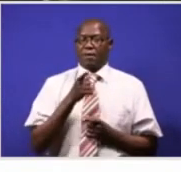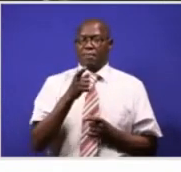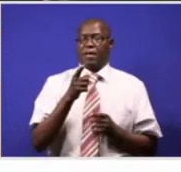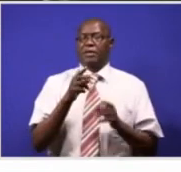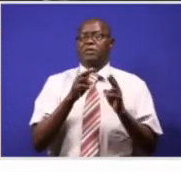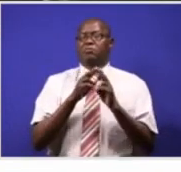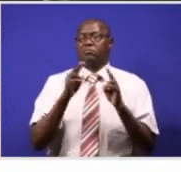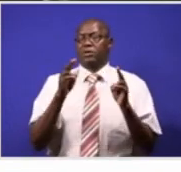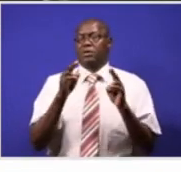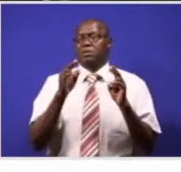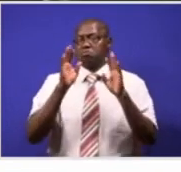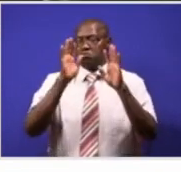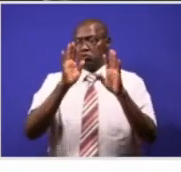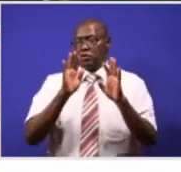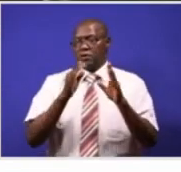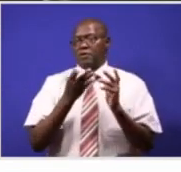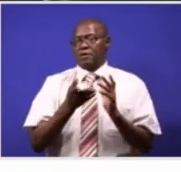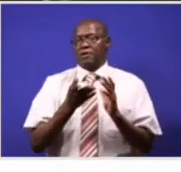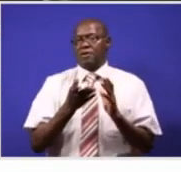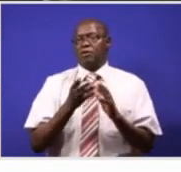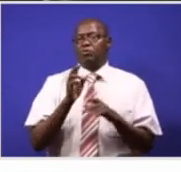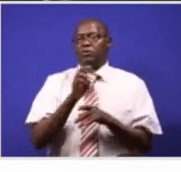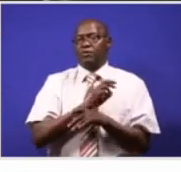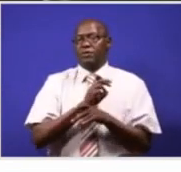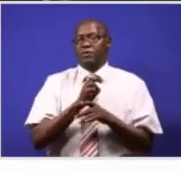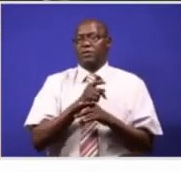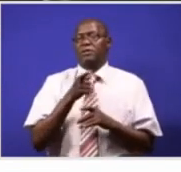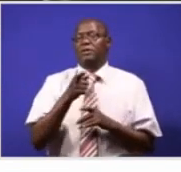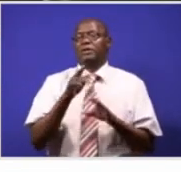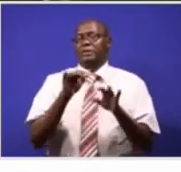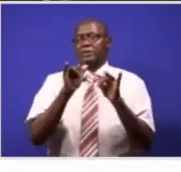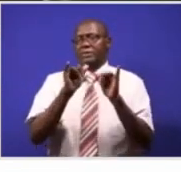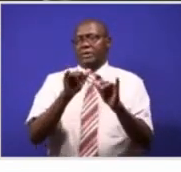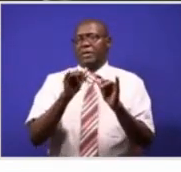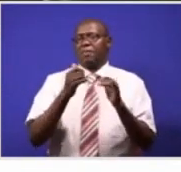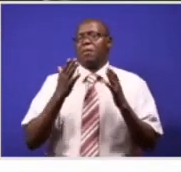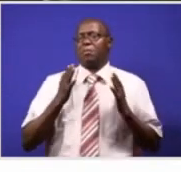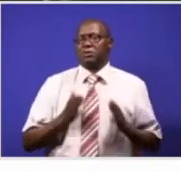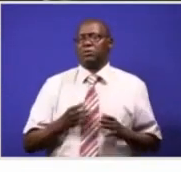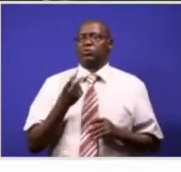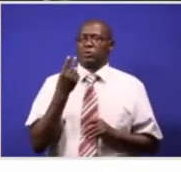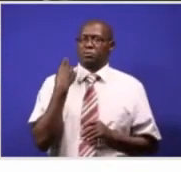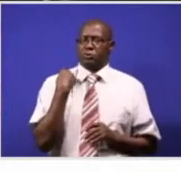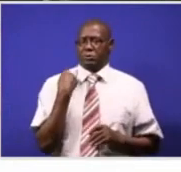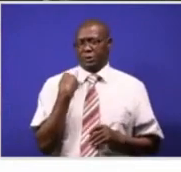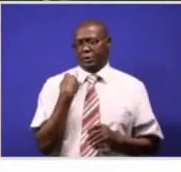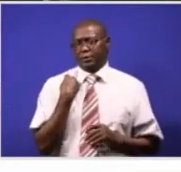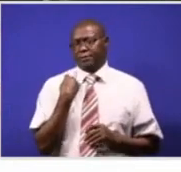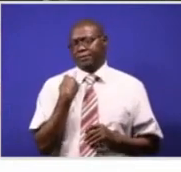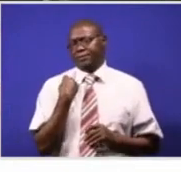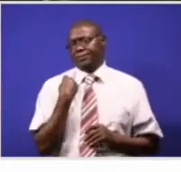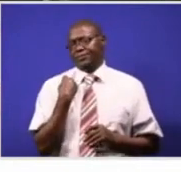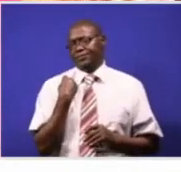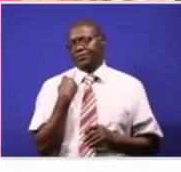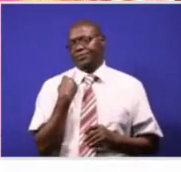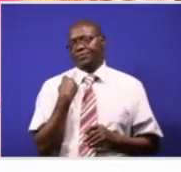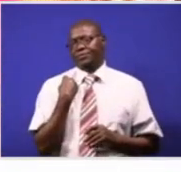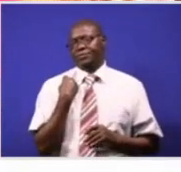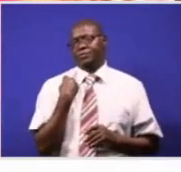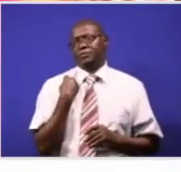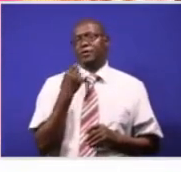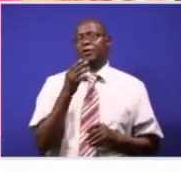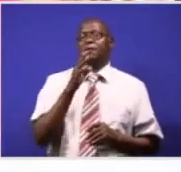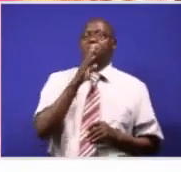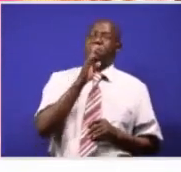important observation there. It remains a personal responsibility to be able